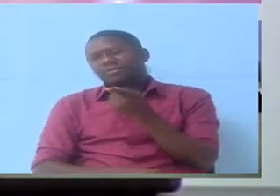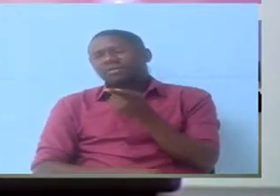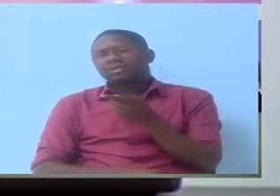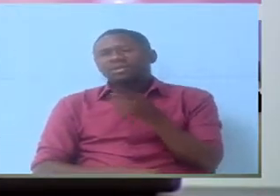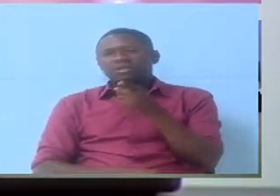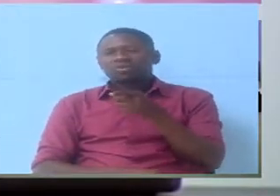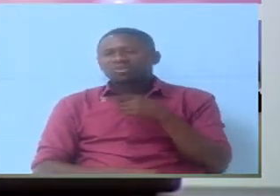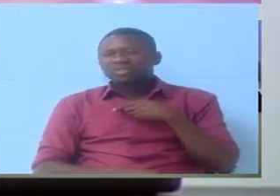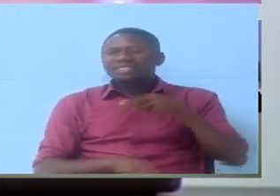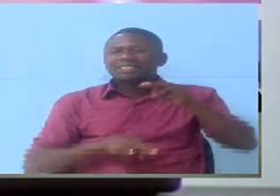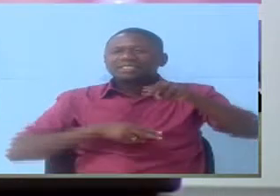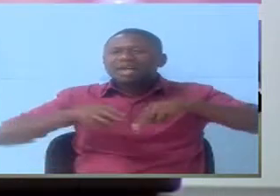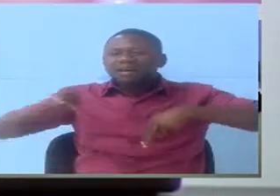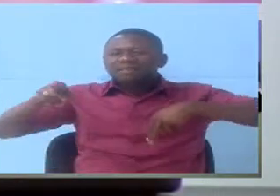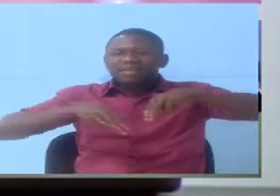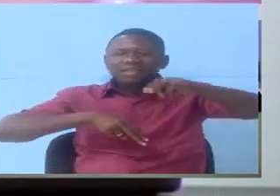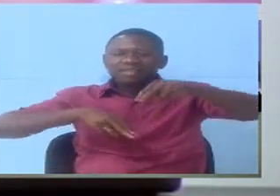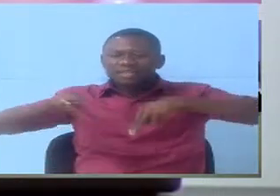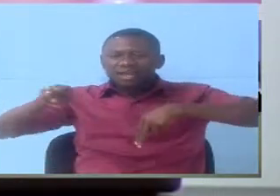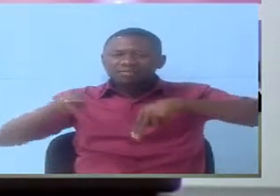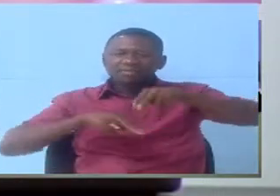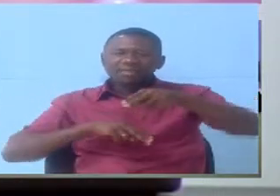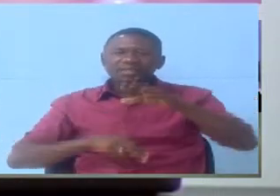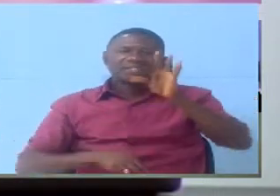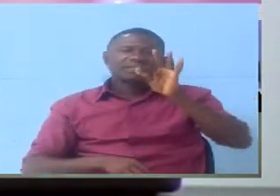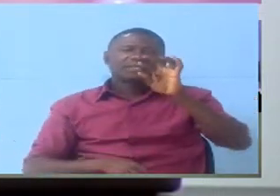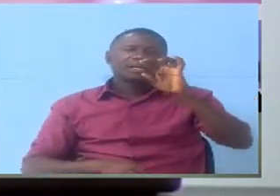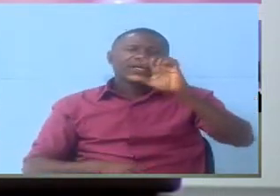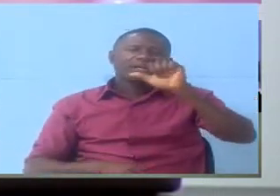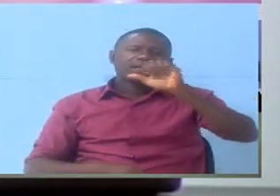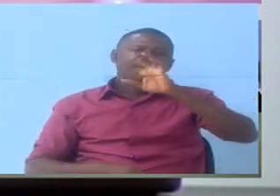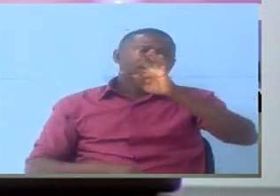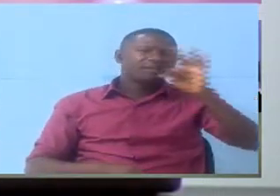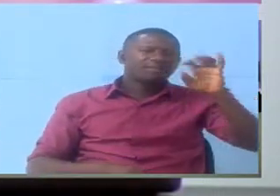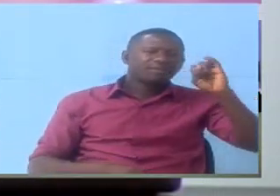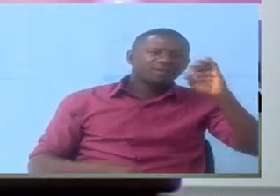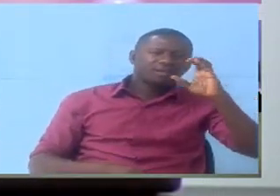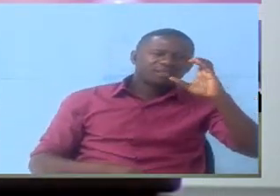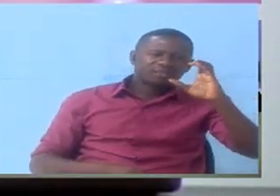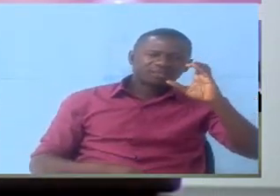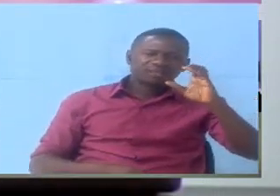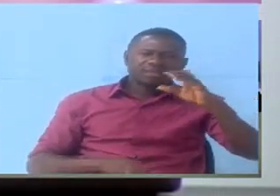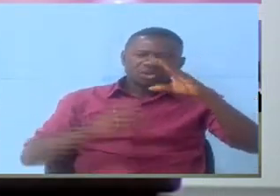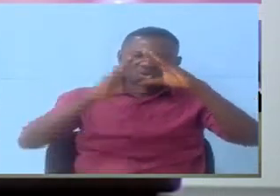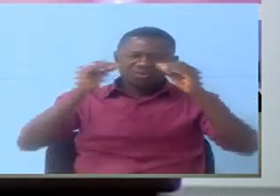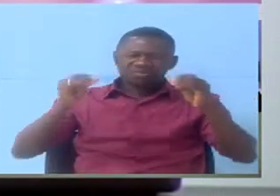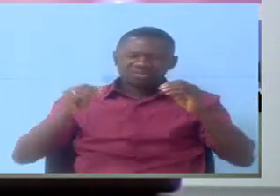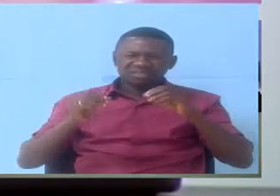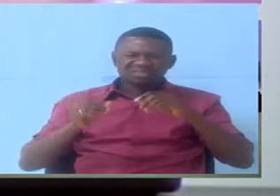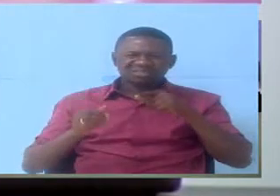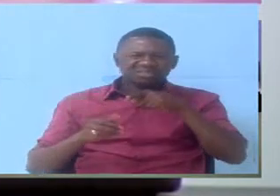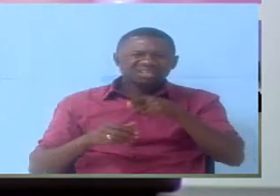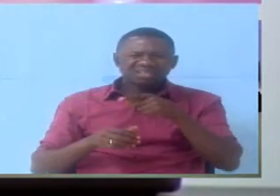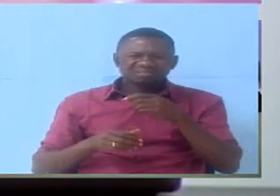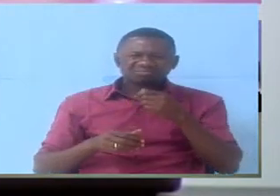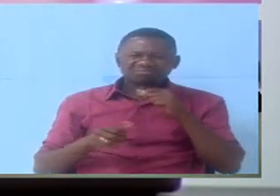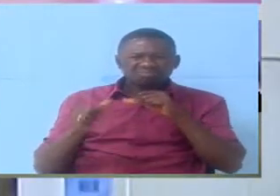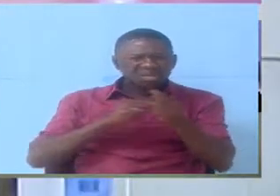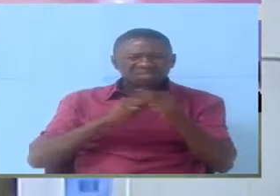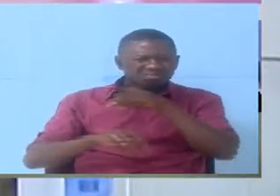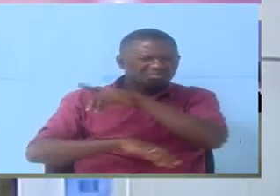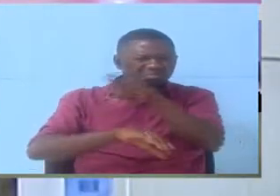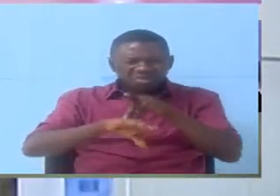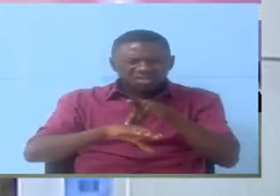was the traffic section the best place where your talents could have possibly been better used?